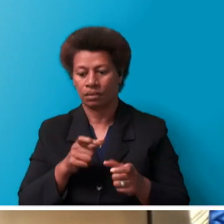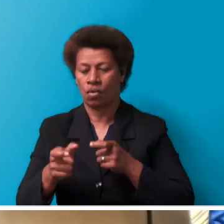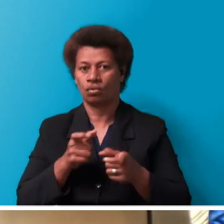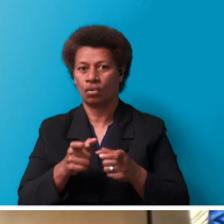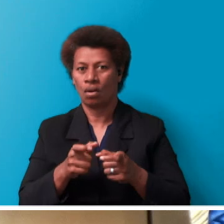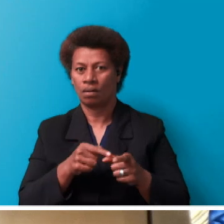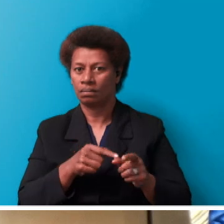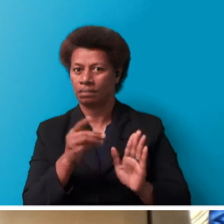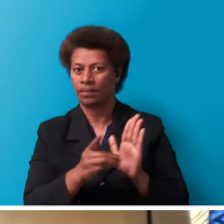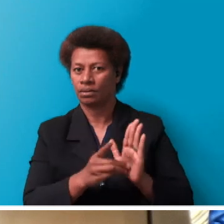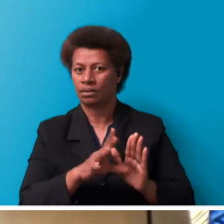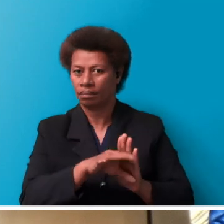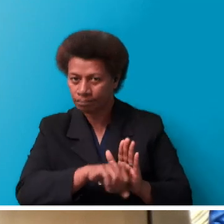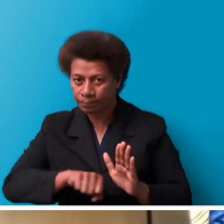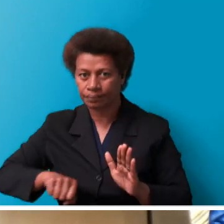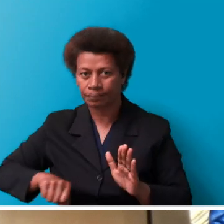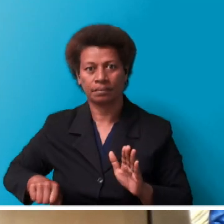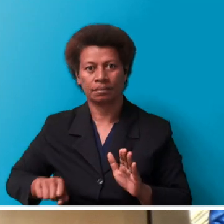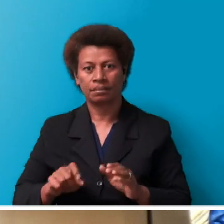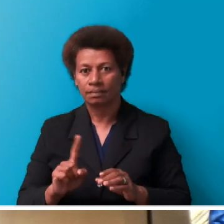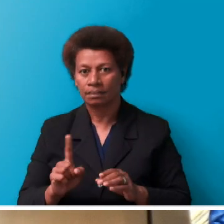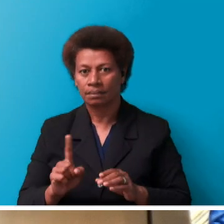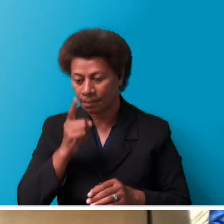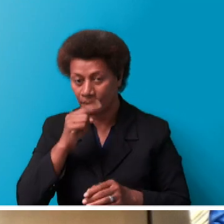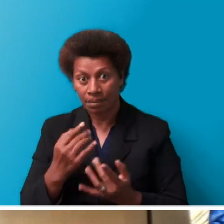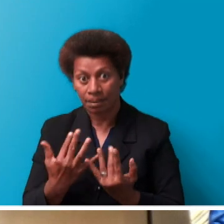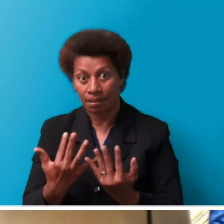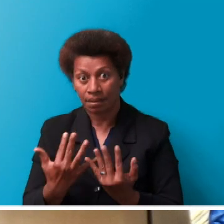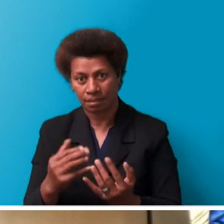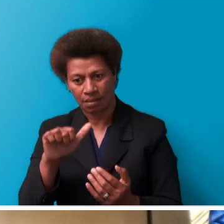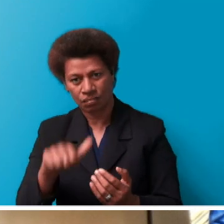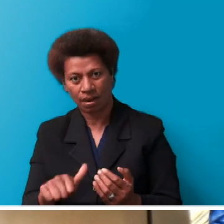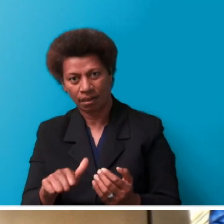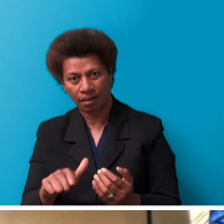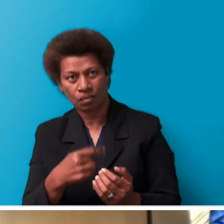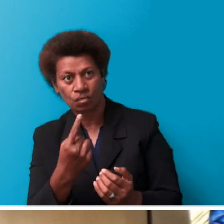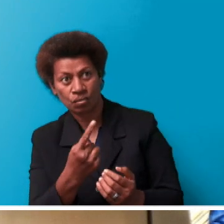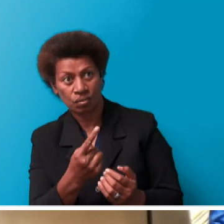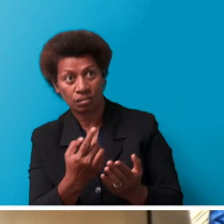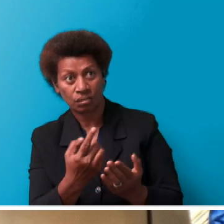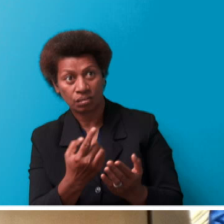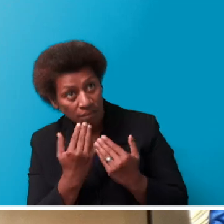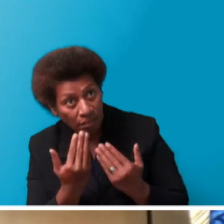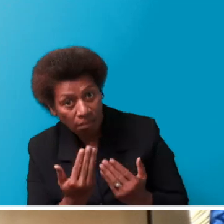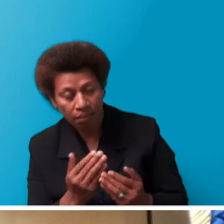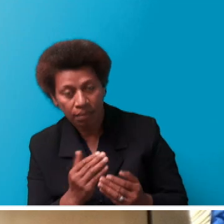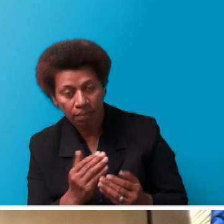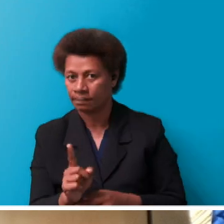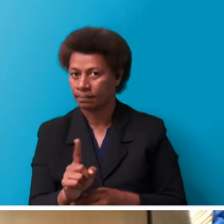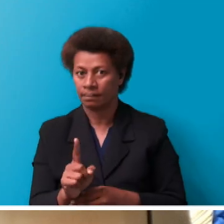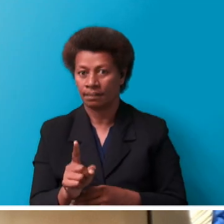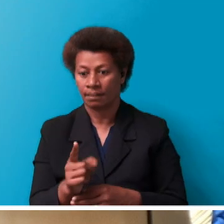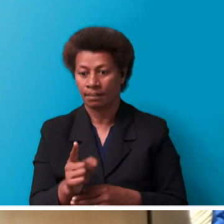feel as though their rights are conditional on who holds office. This is my vision for